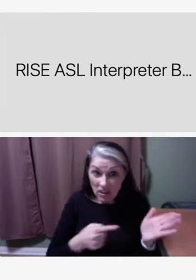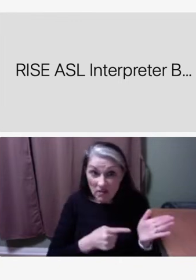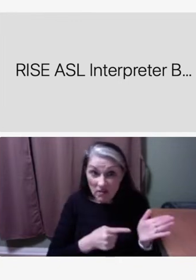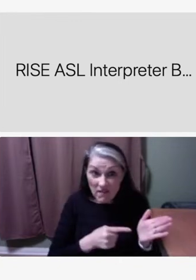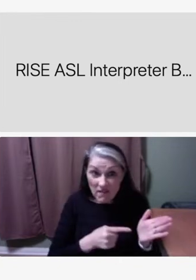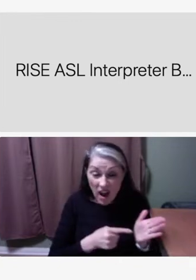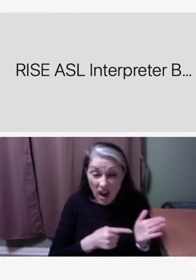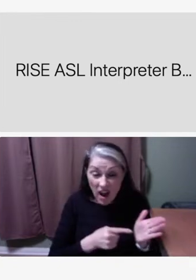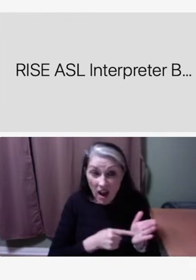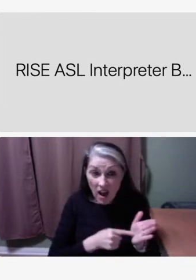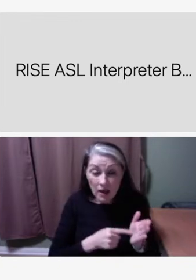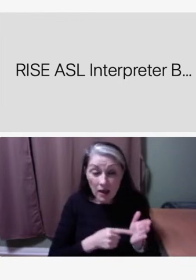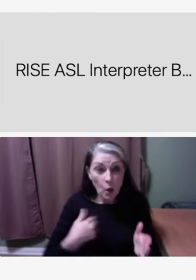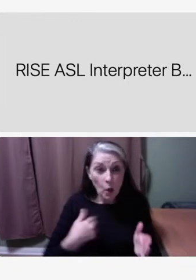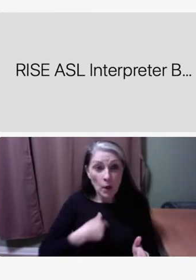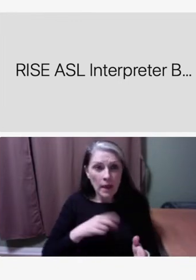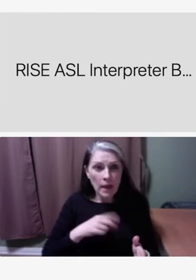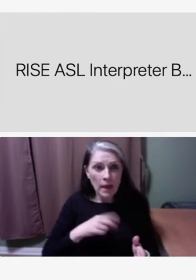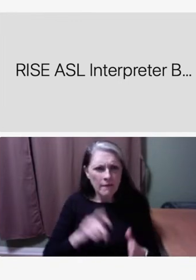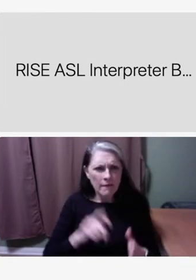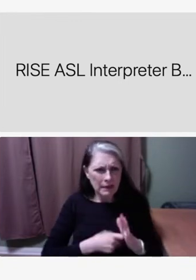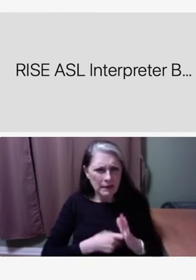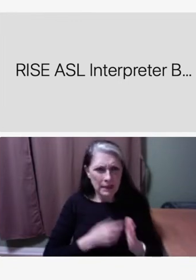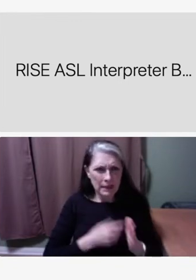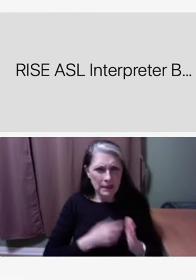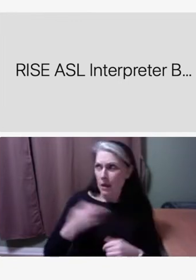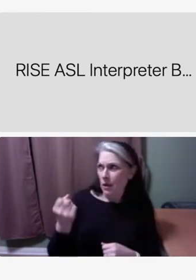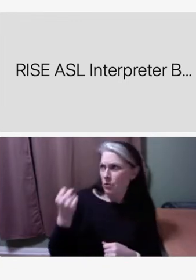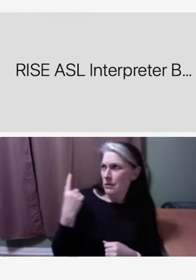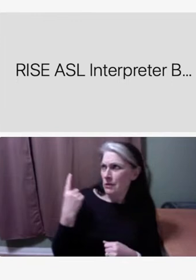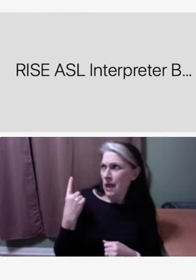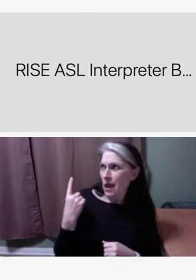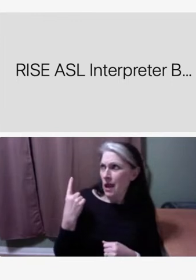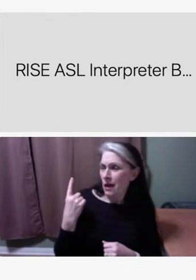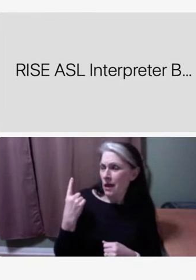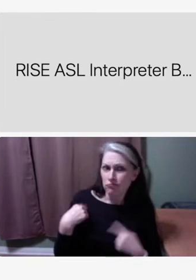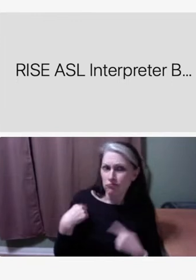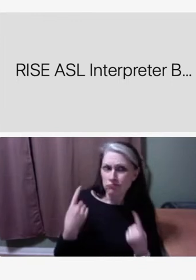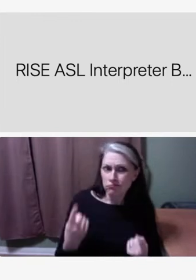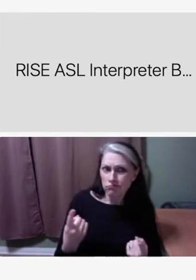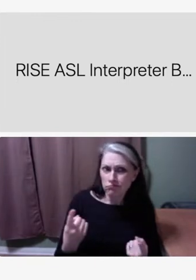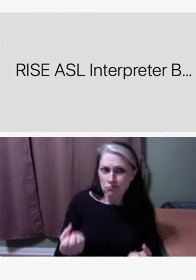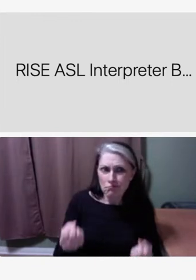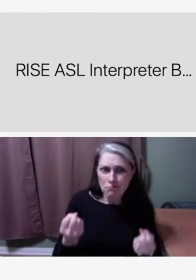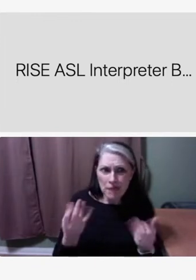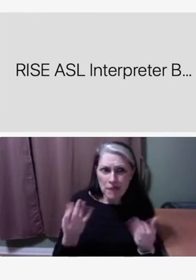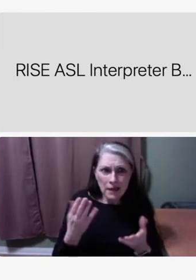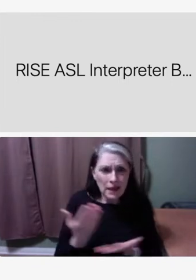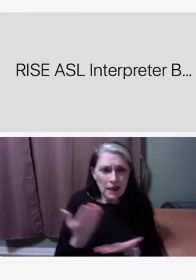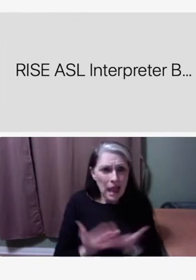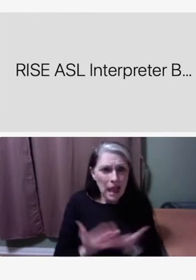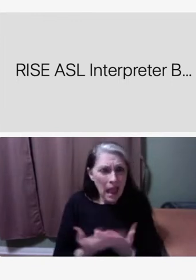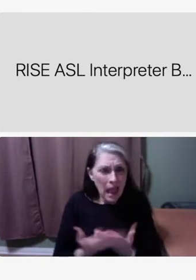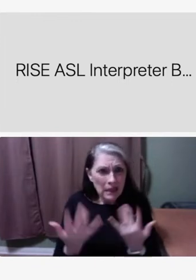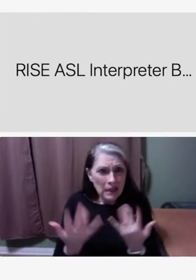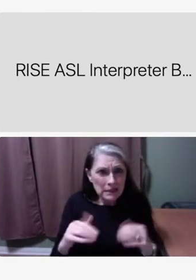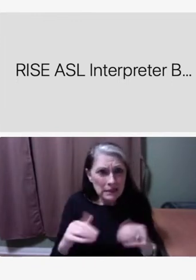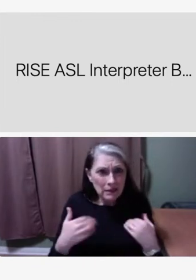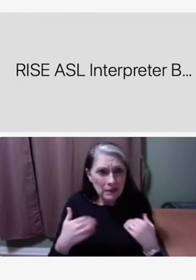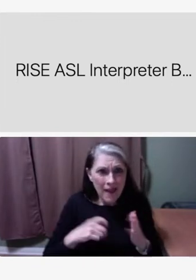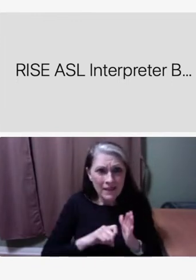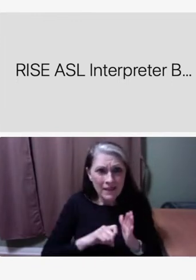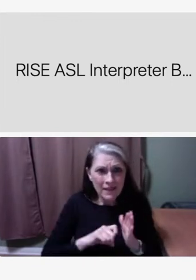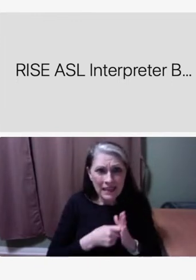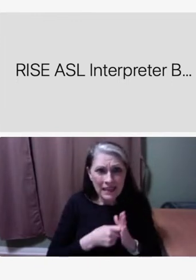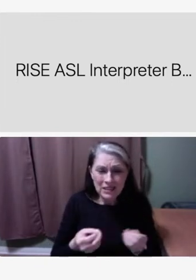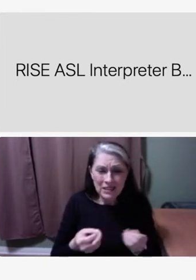my understanding, in a lot of hands that shouldn't have them anymore. And it's too late, I think, to just try to fix